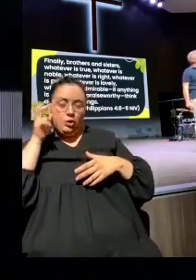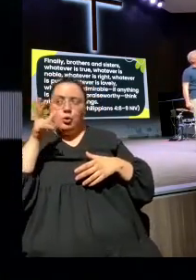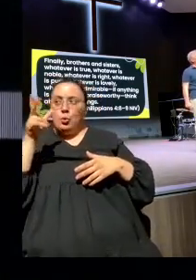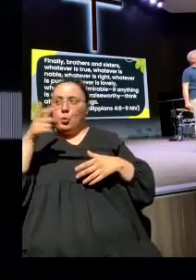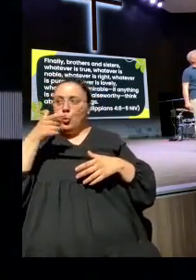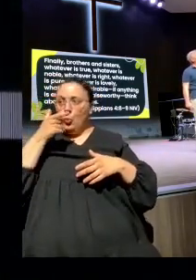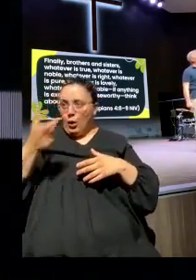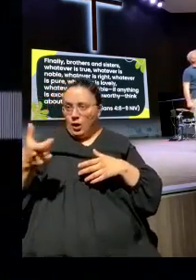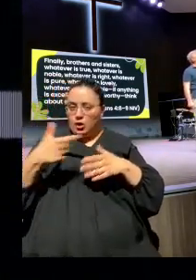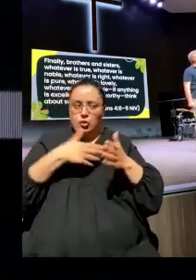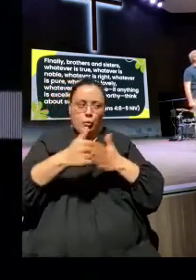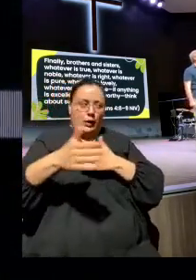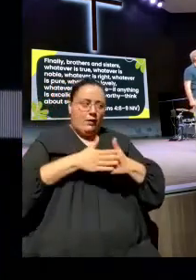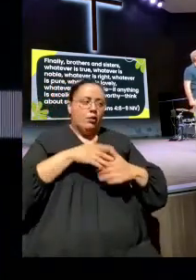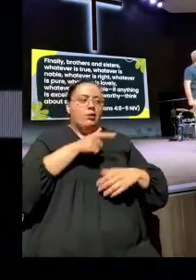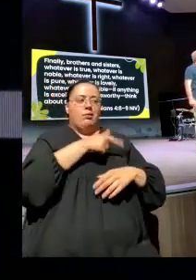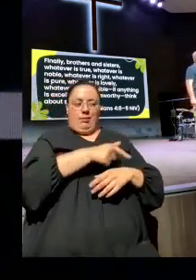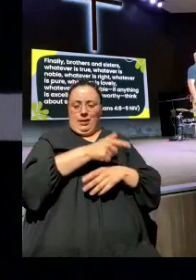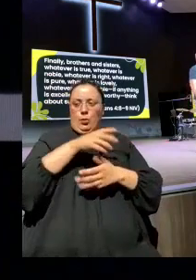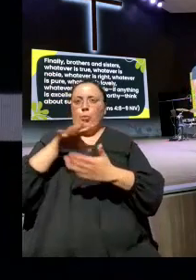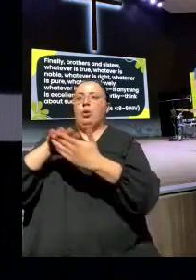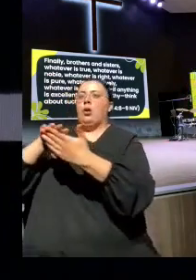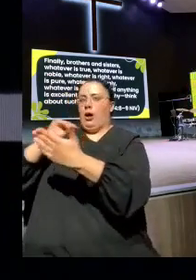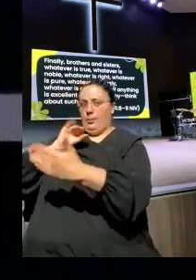you believe by what you consume.